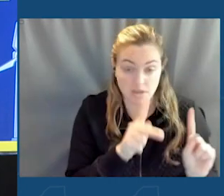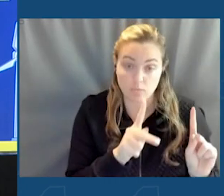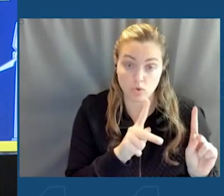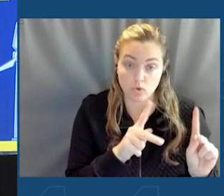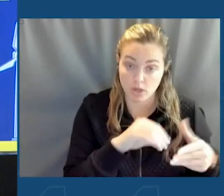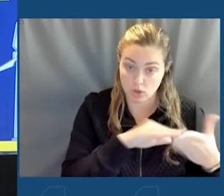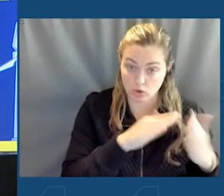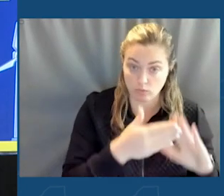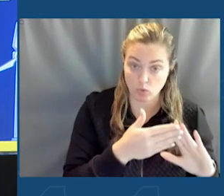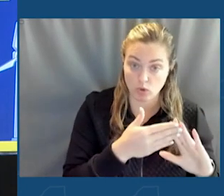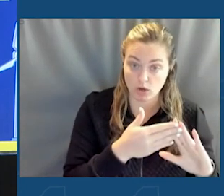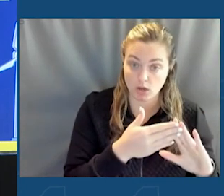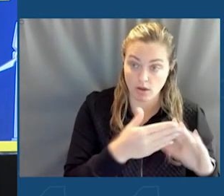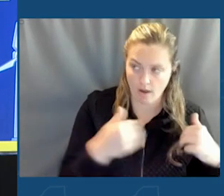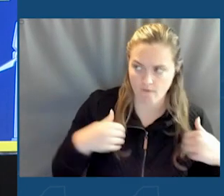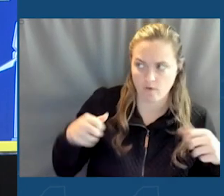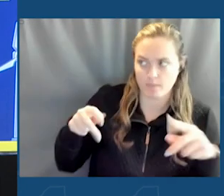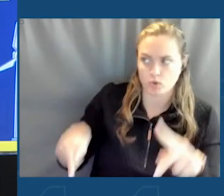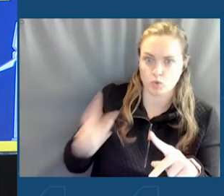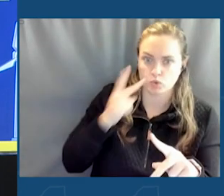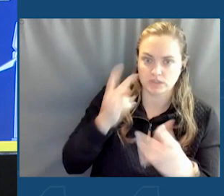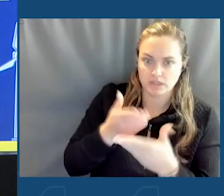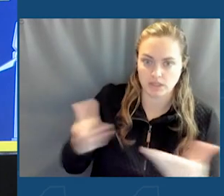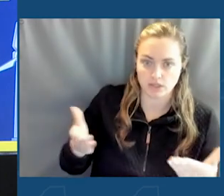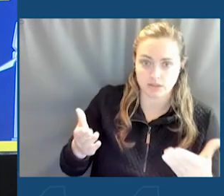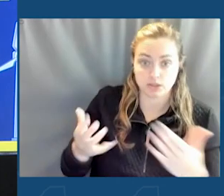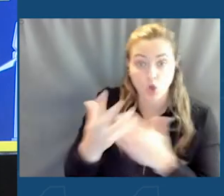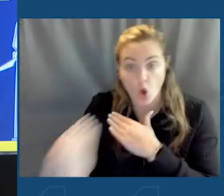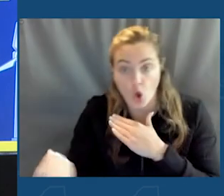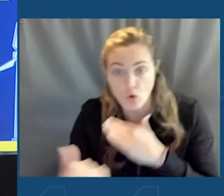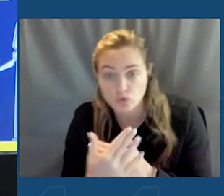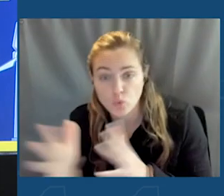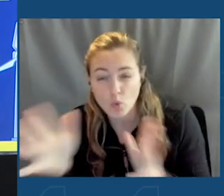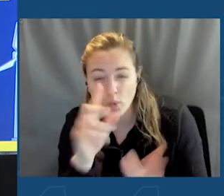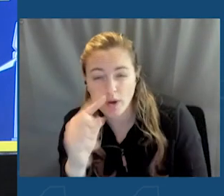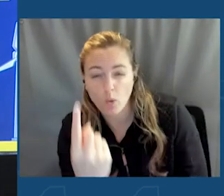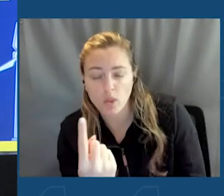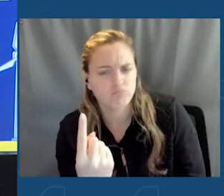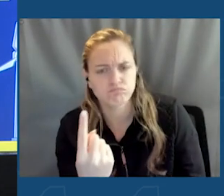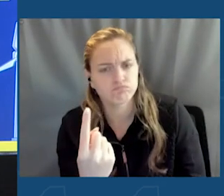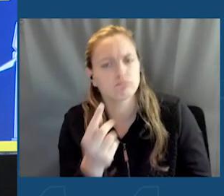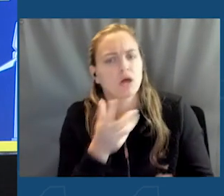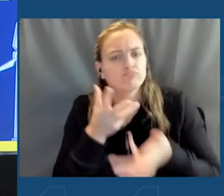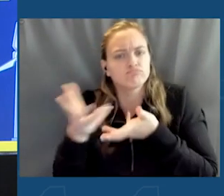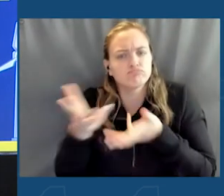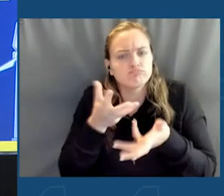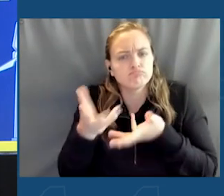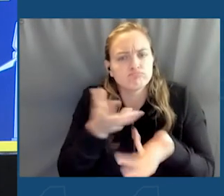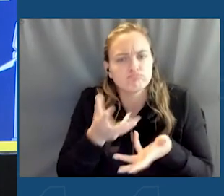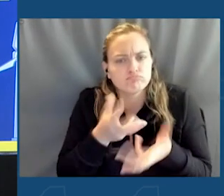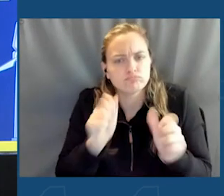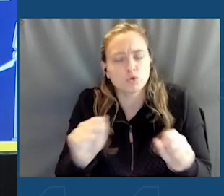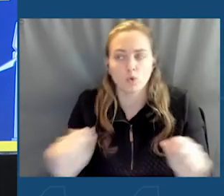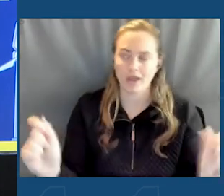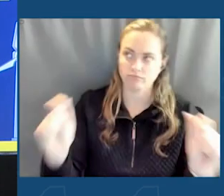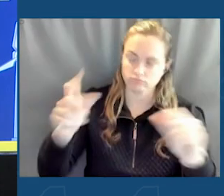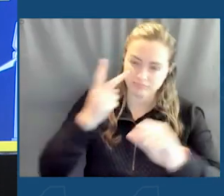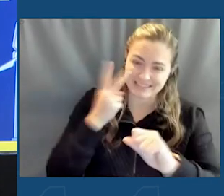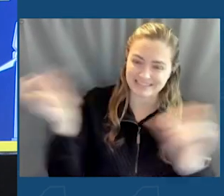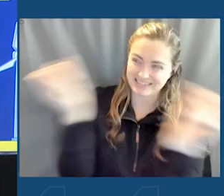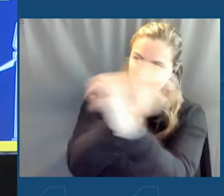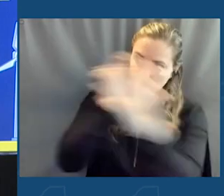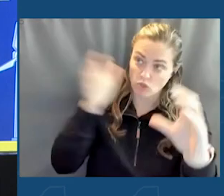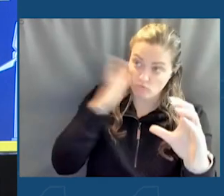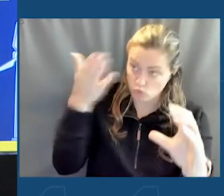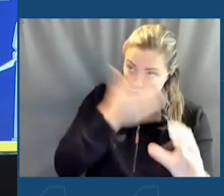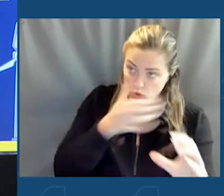see things. It's not just offshore wind. It's the idea of engaging them so that they can open their eyes and see whatever the future is, so they